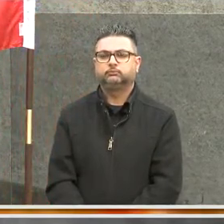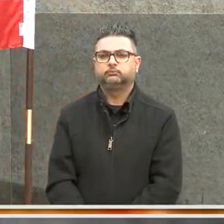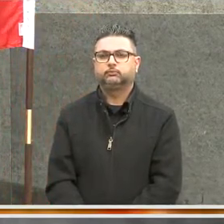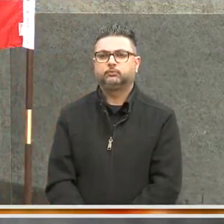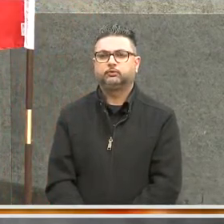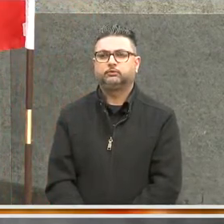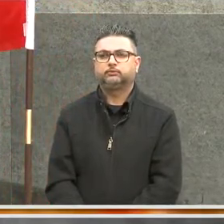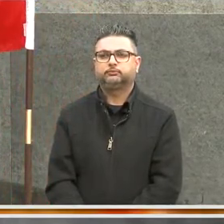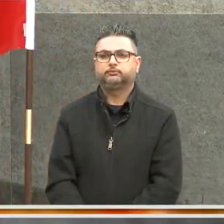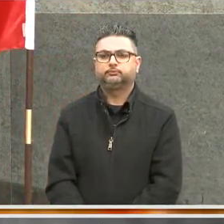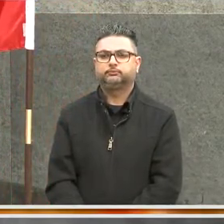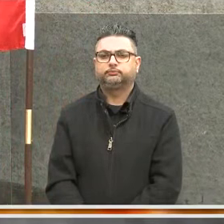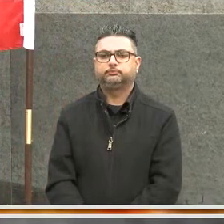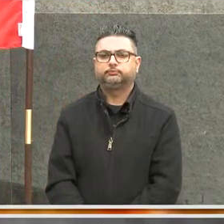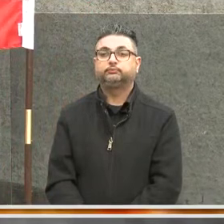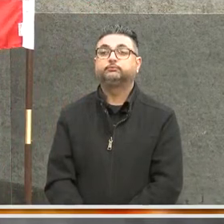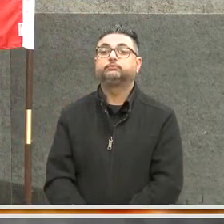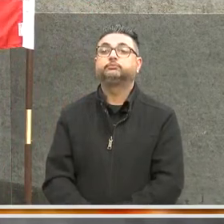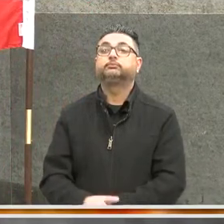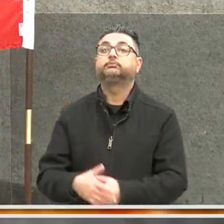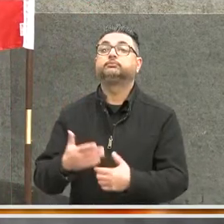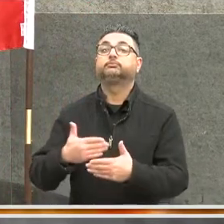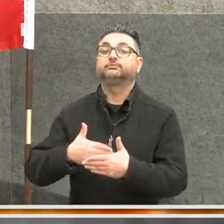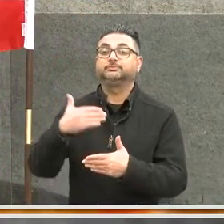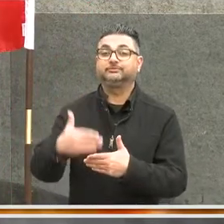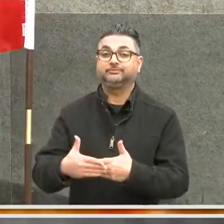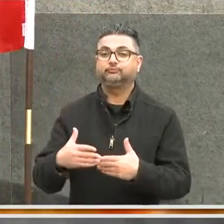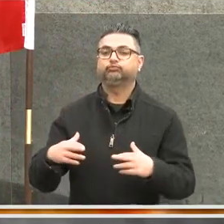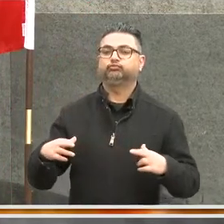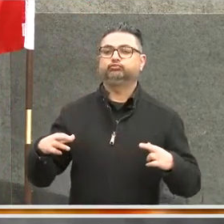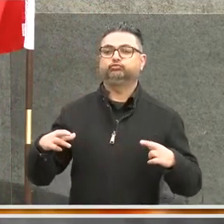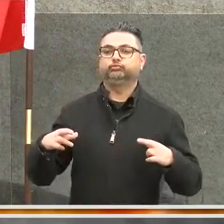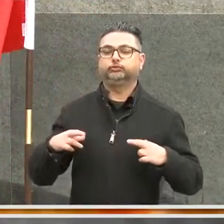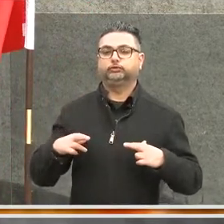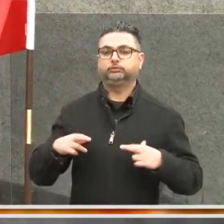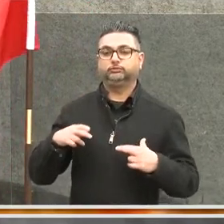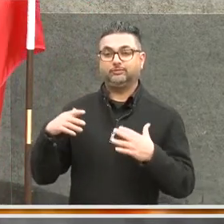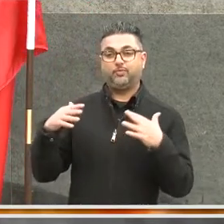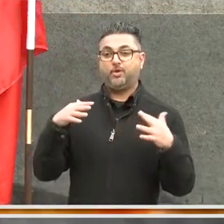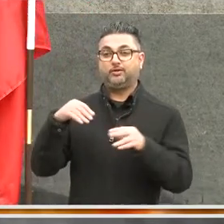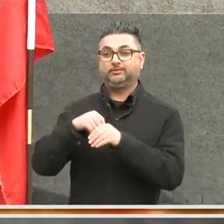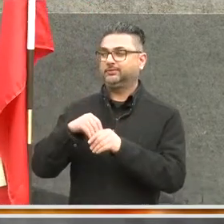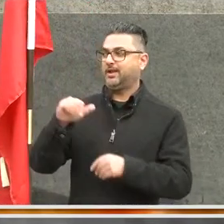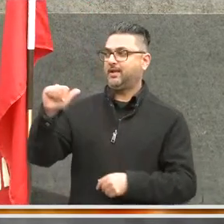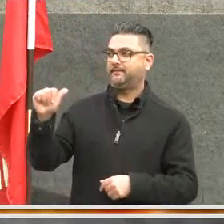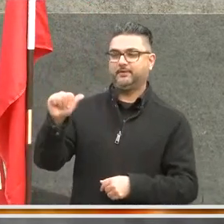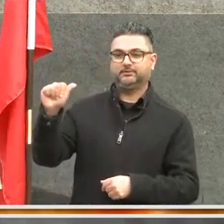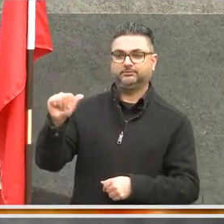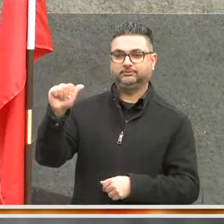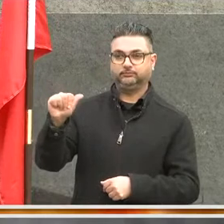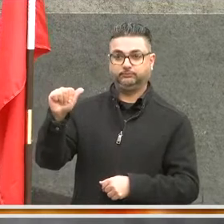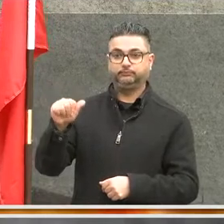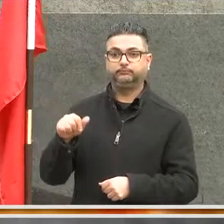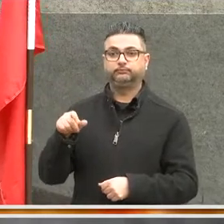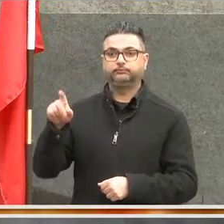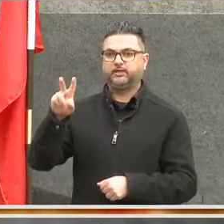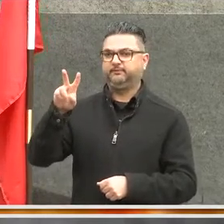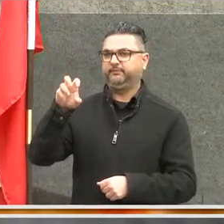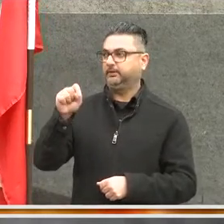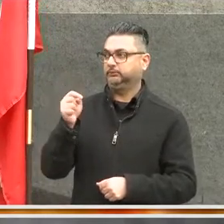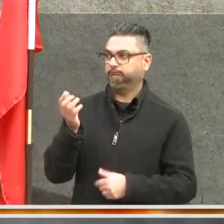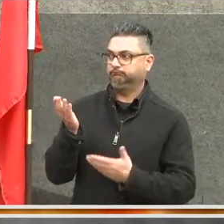Master Corporal retired Jody Mittick, veteran of the war in Afghanistan. Caporal Chef Jody Mittick, ancien combattant de la guerre en Afghanistan.